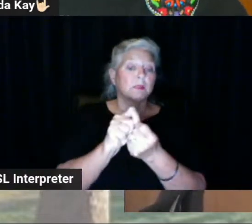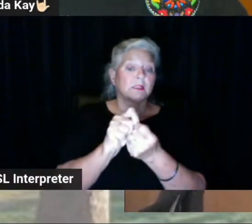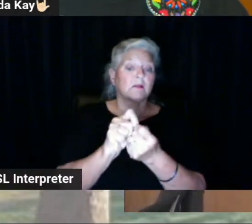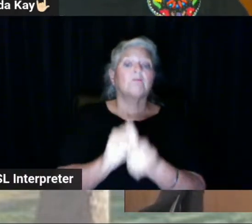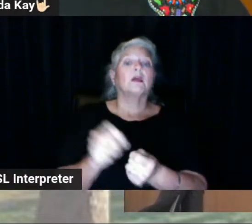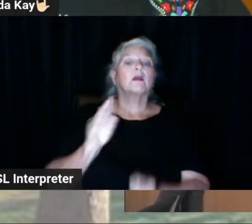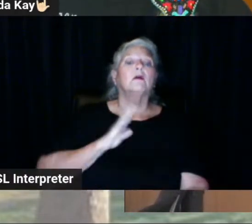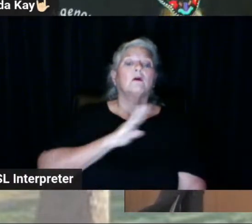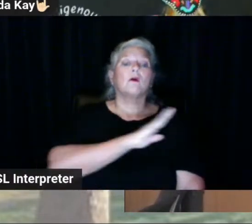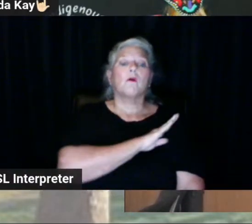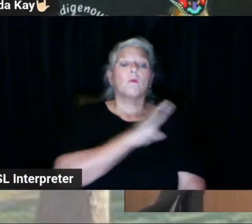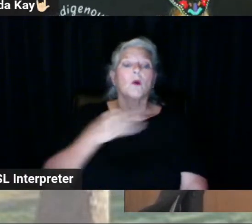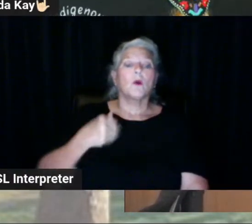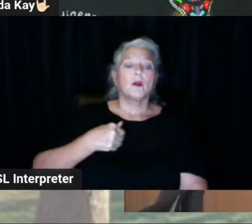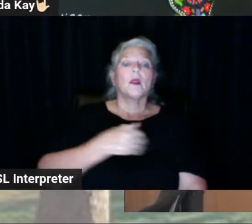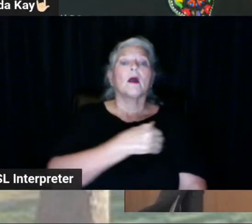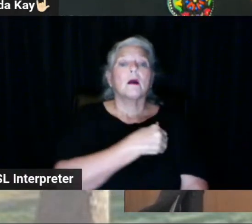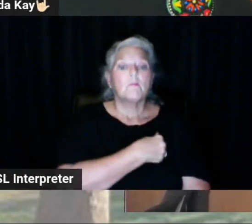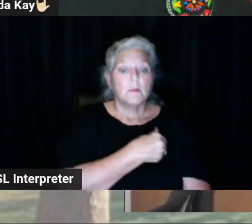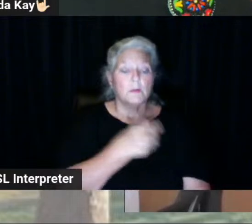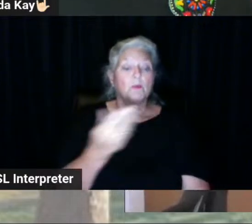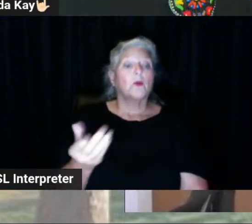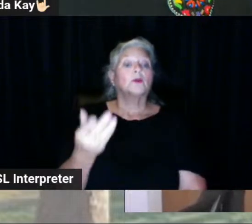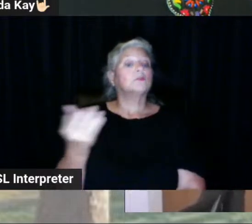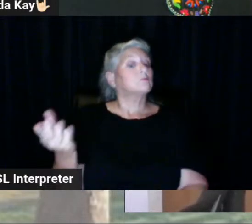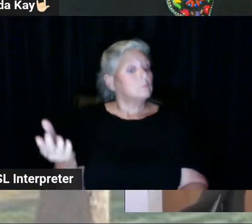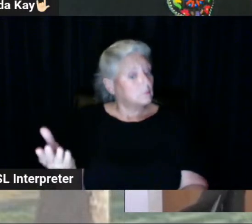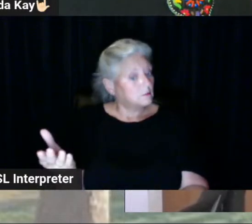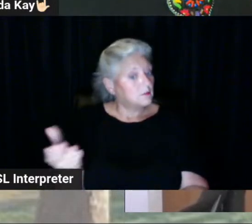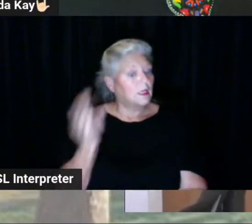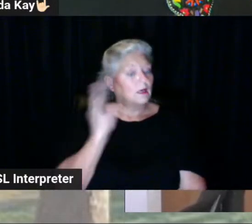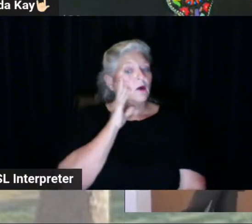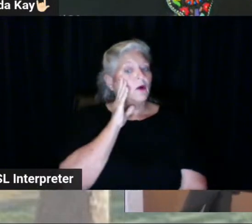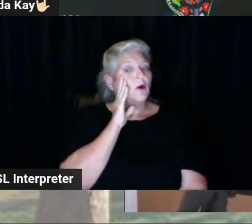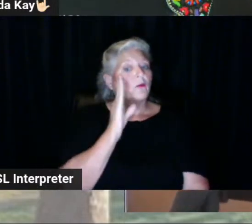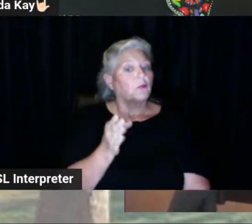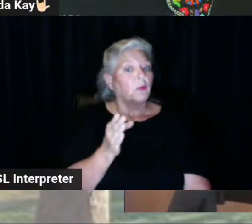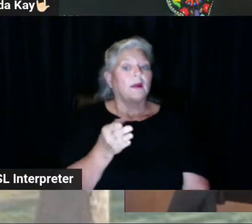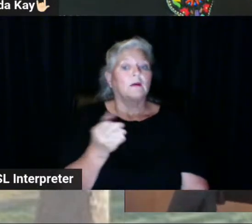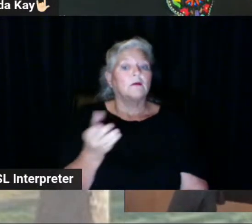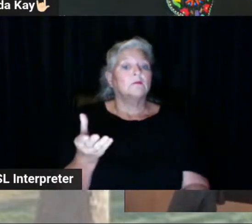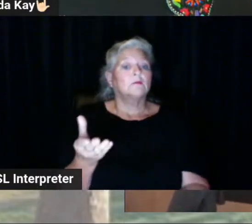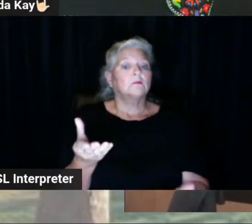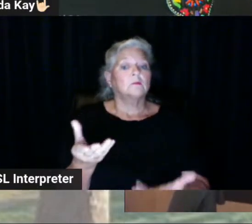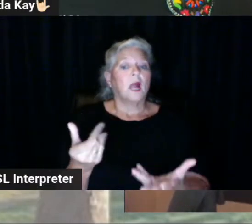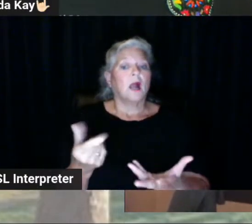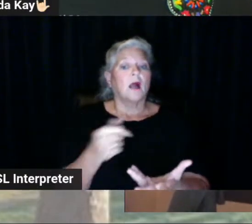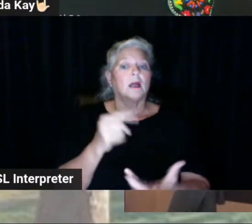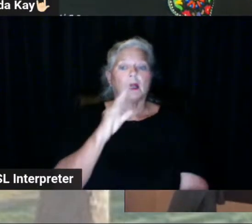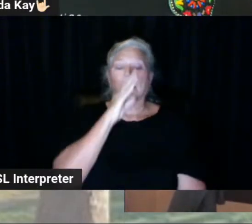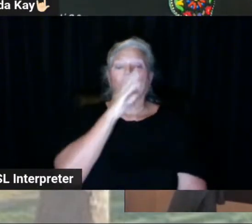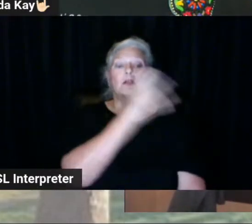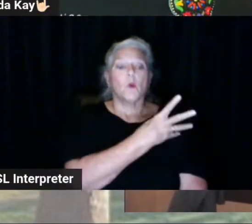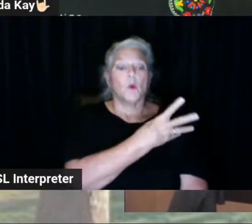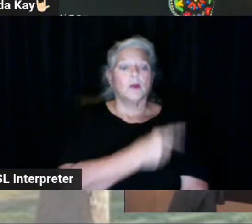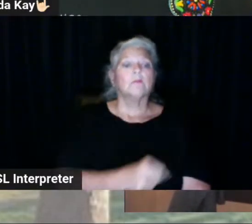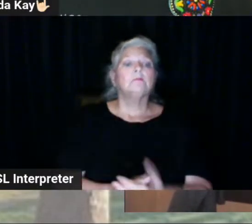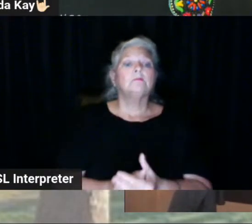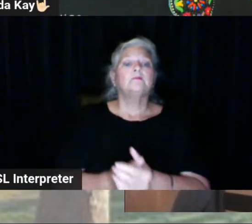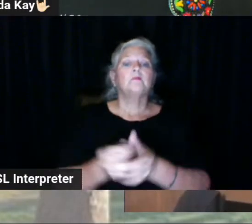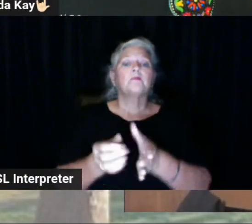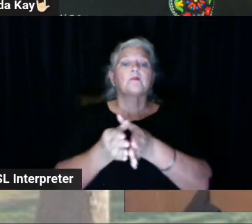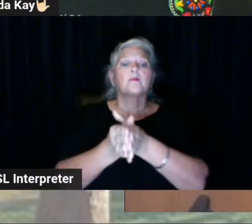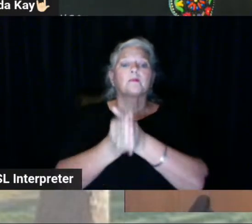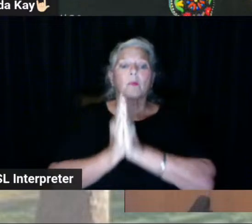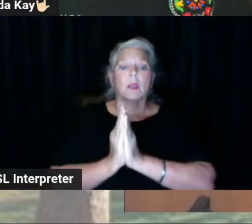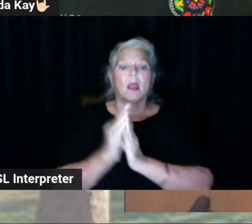swearing at and threatening to assault an individual on the sidewalk right in Canton Center. I stand here today to renew my request for the select